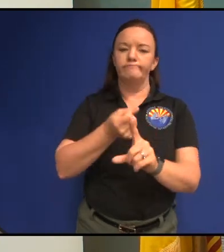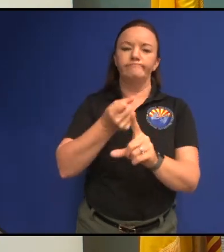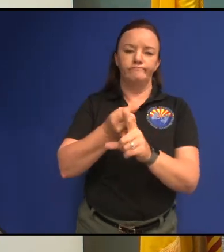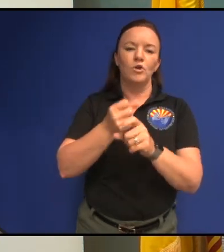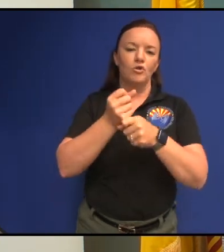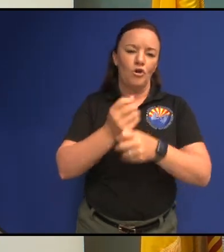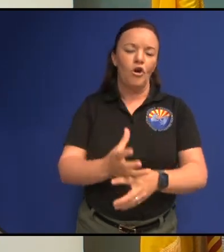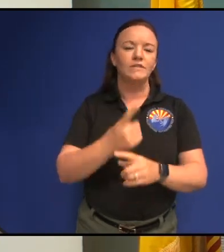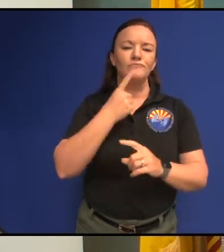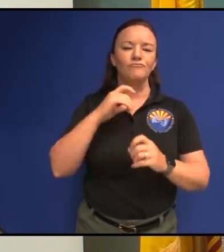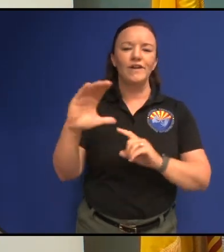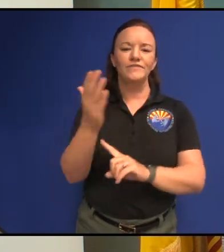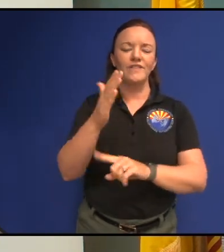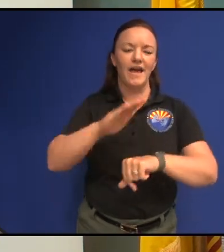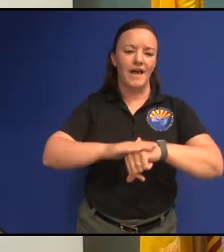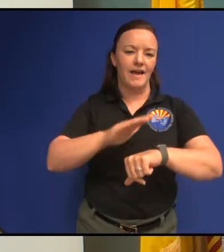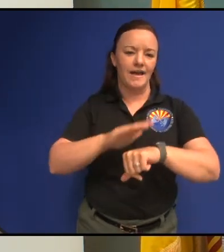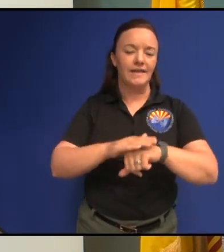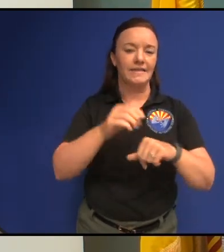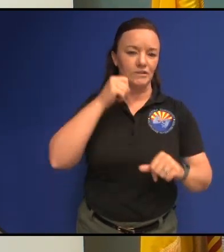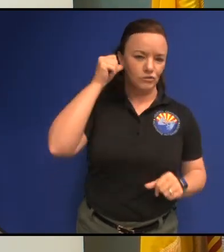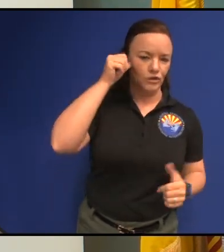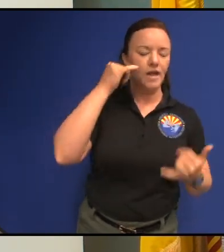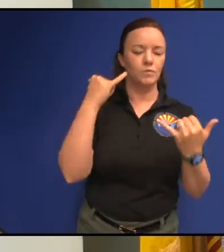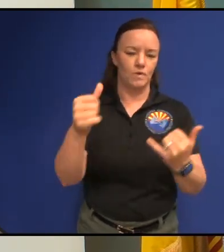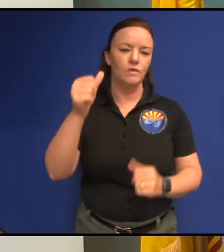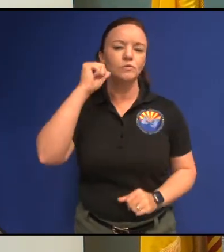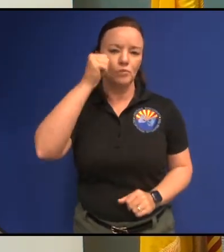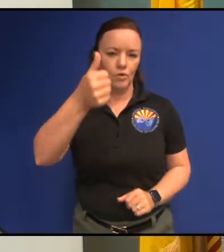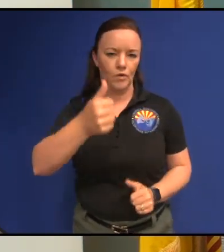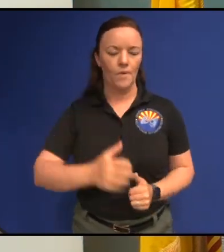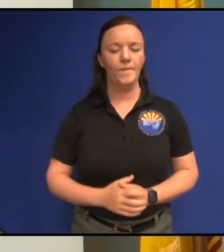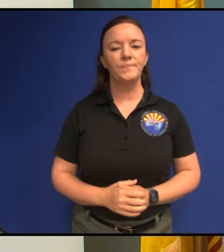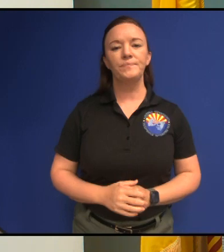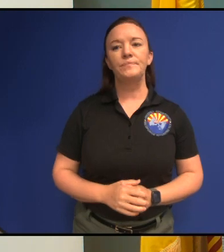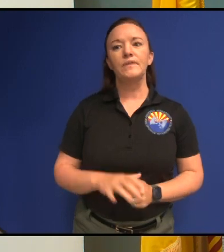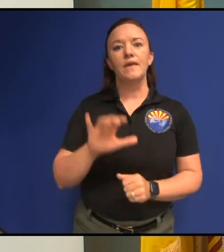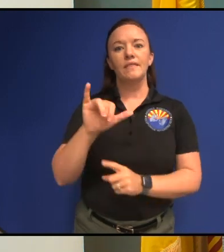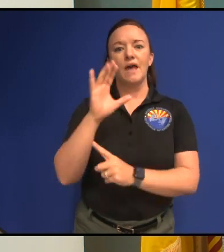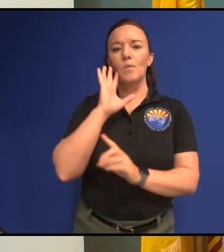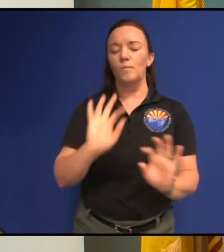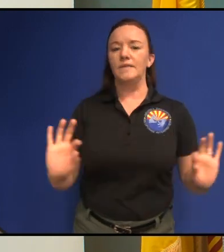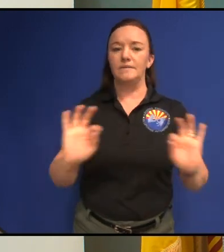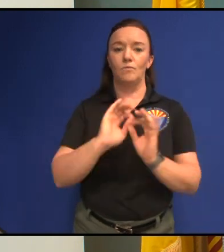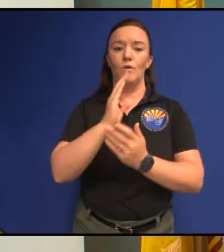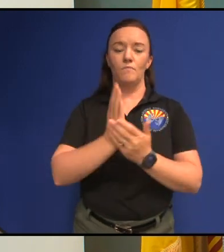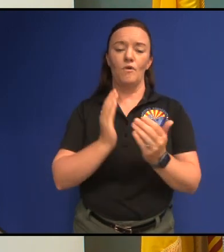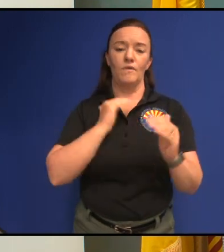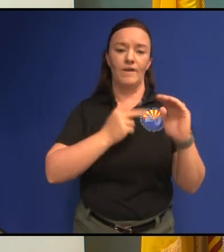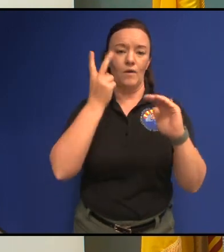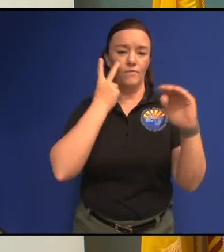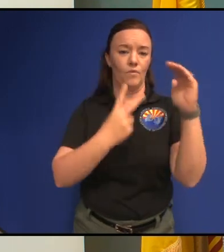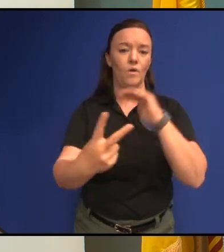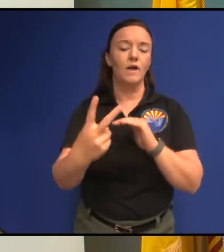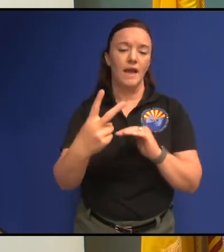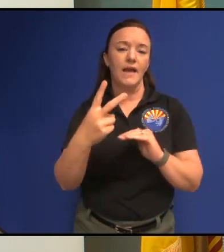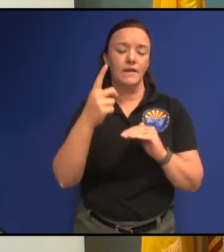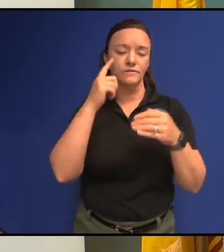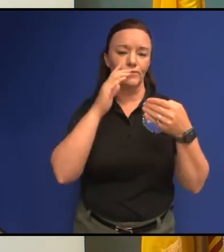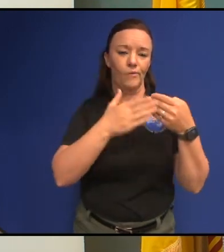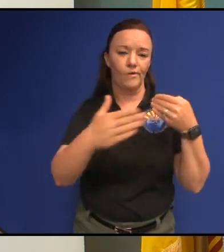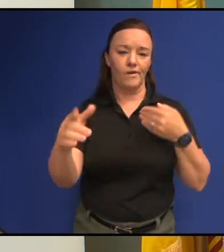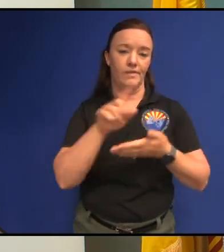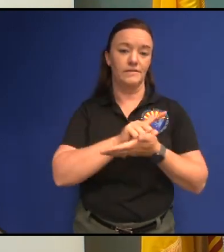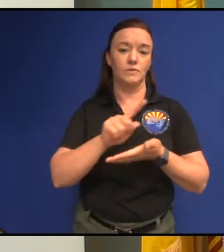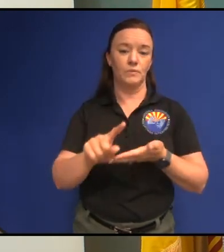yesterday, today, and even into tomorrow. So that'll be an important factor of our forecast as we head forward here through the early